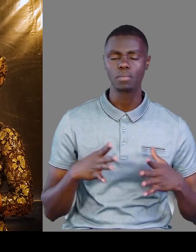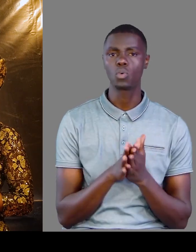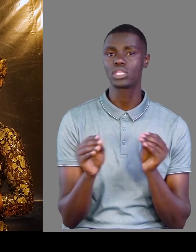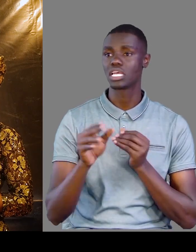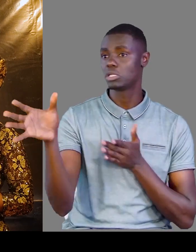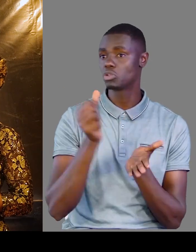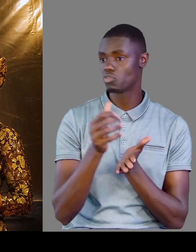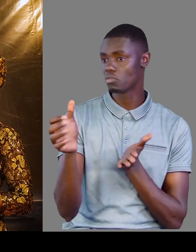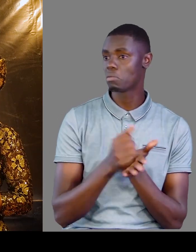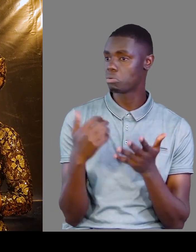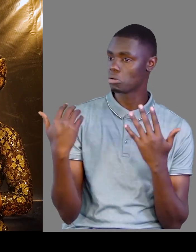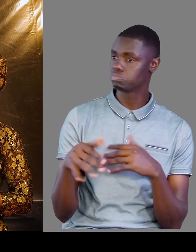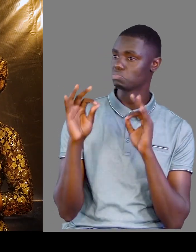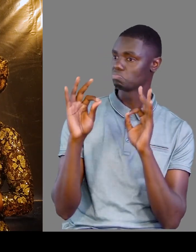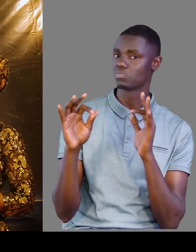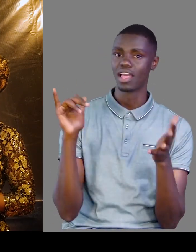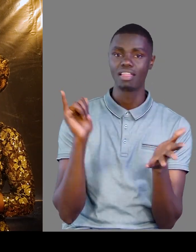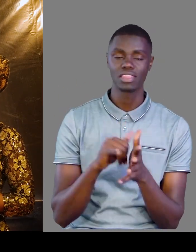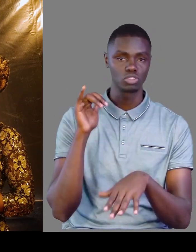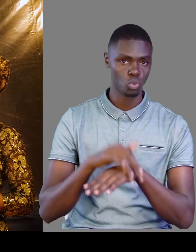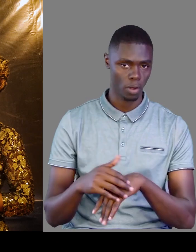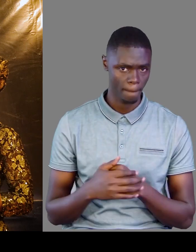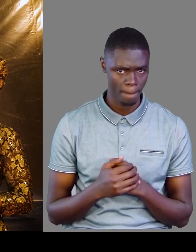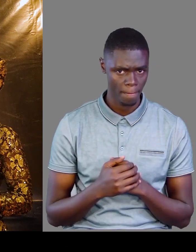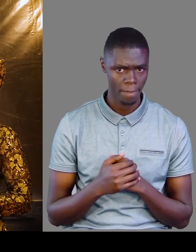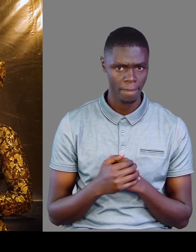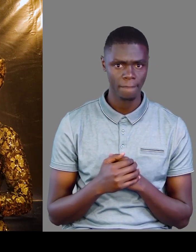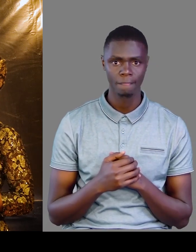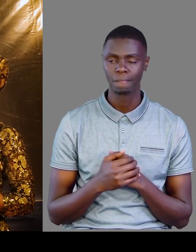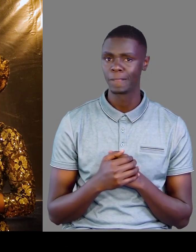employed. I think that's very good, and